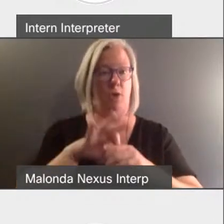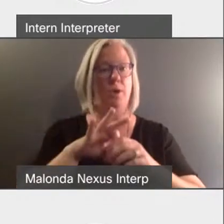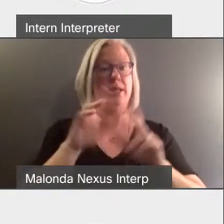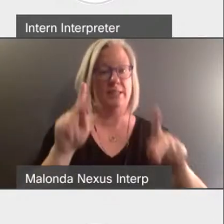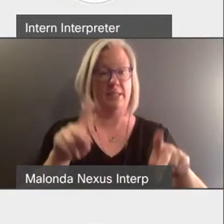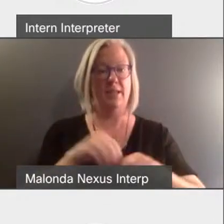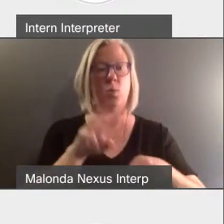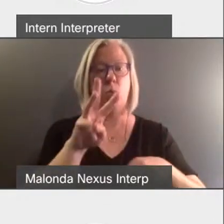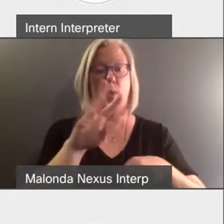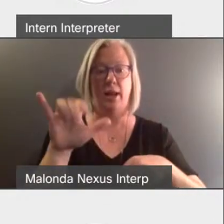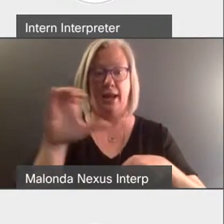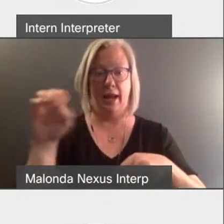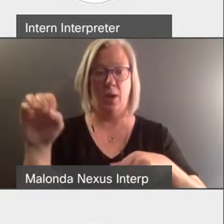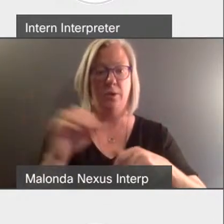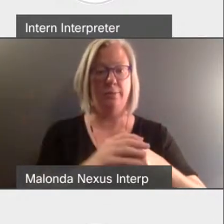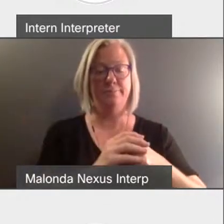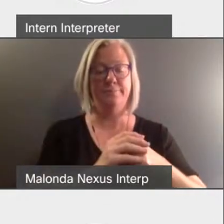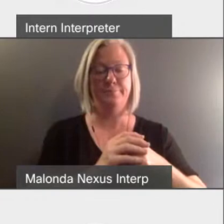Wyandotte.